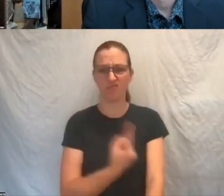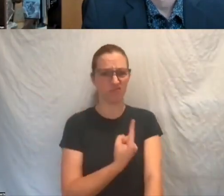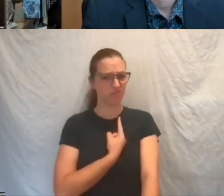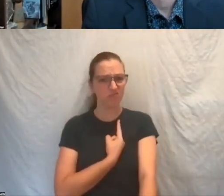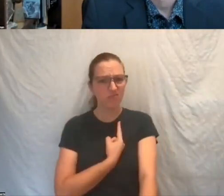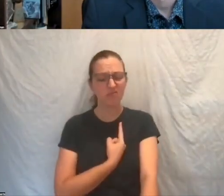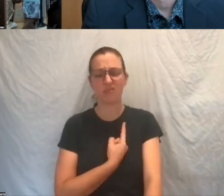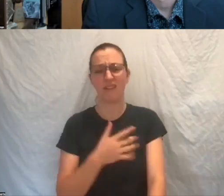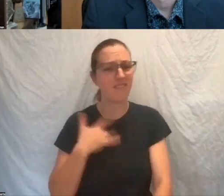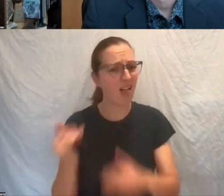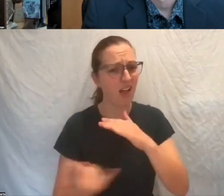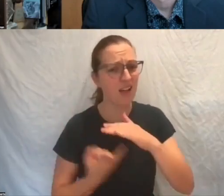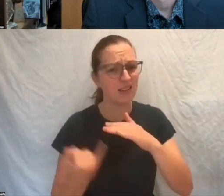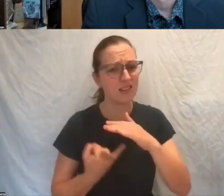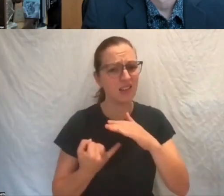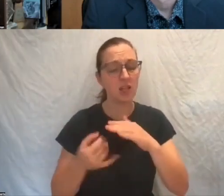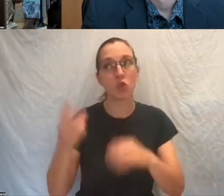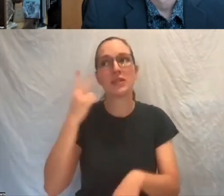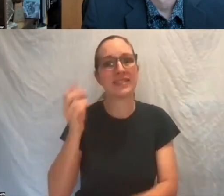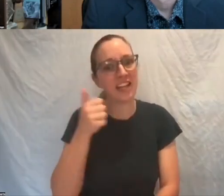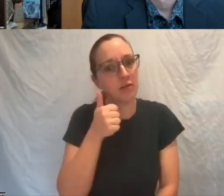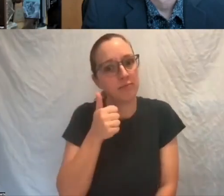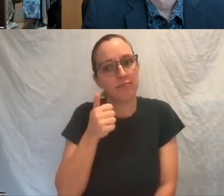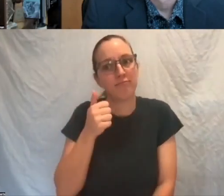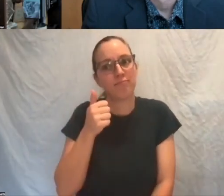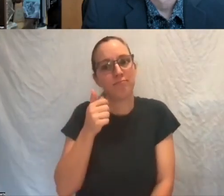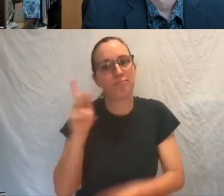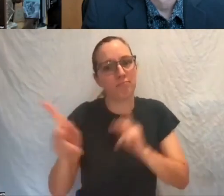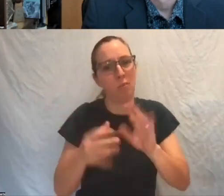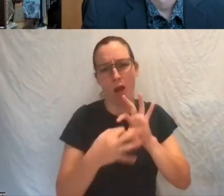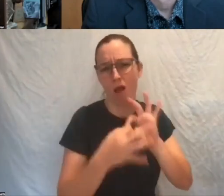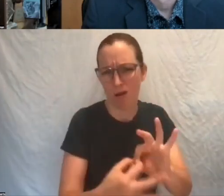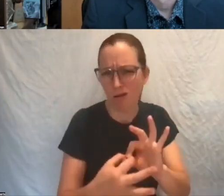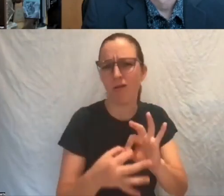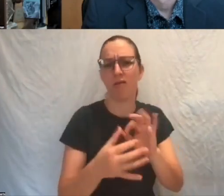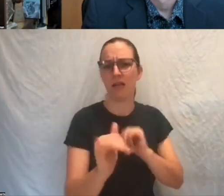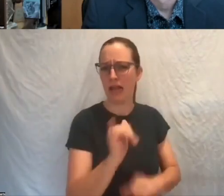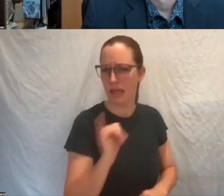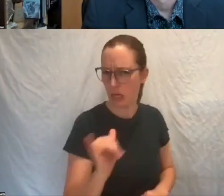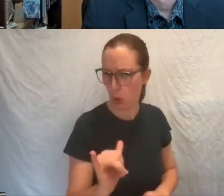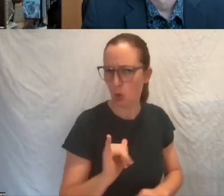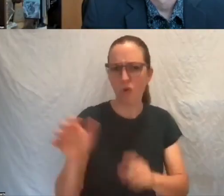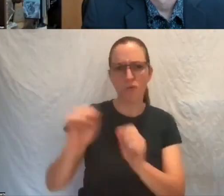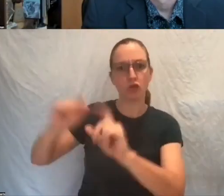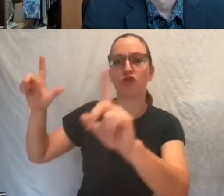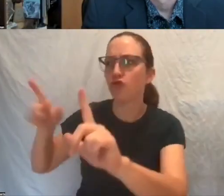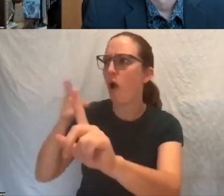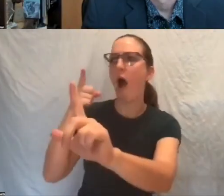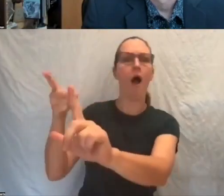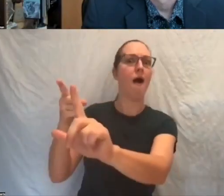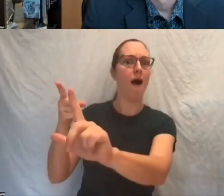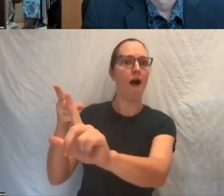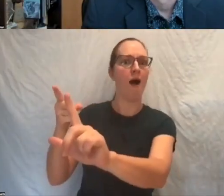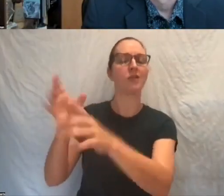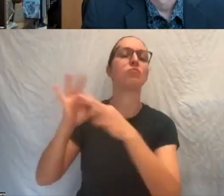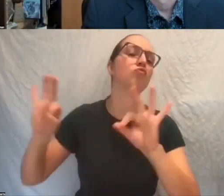think is incredibly important and can help people within marginalized communities not feel so isolated and a